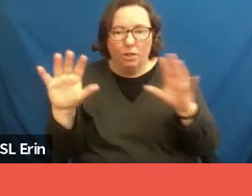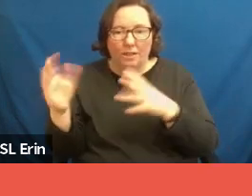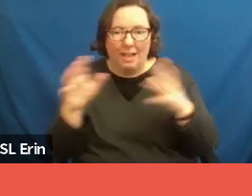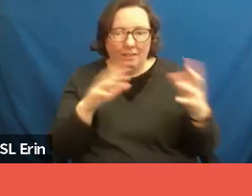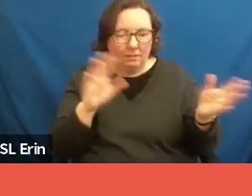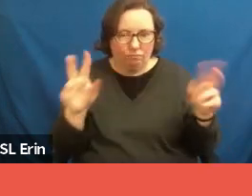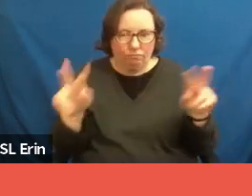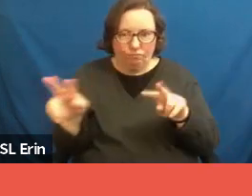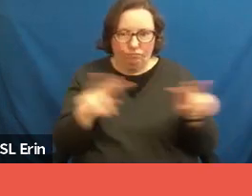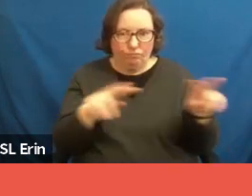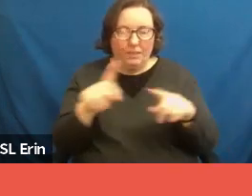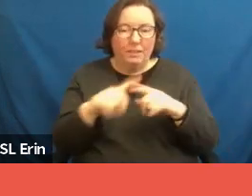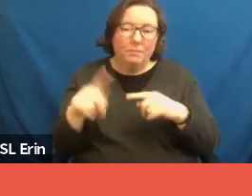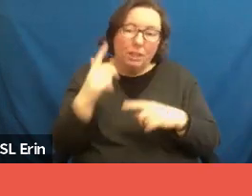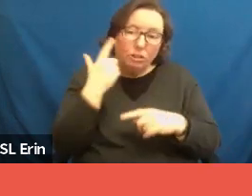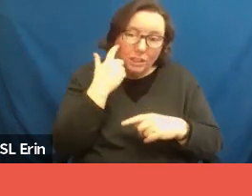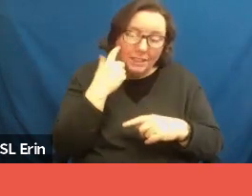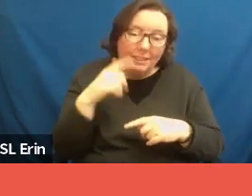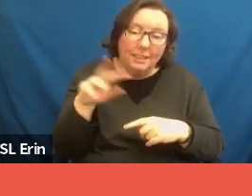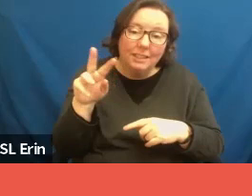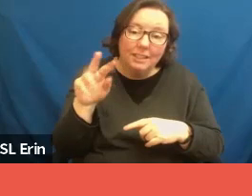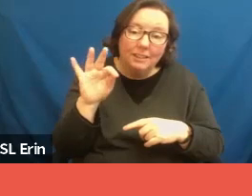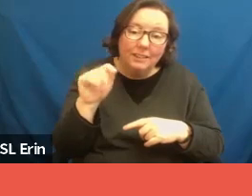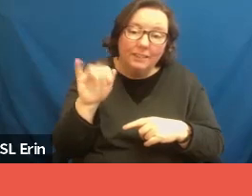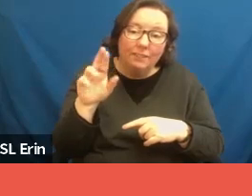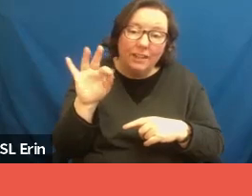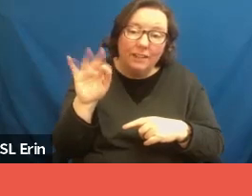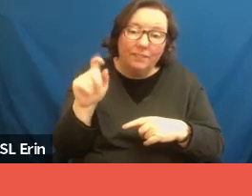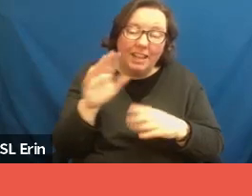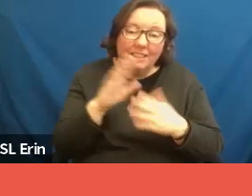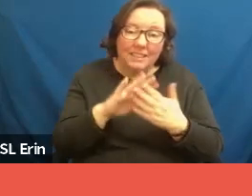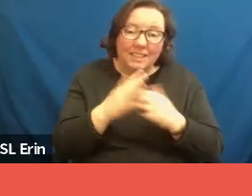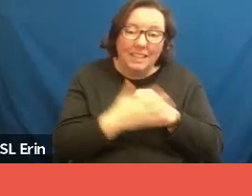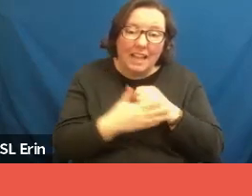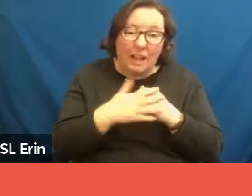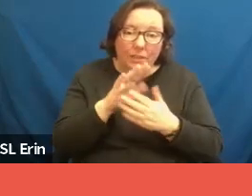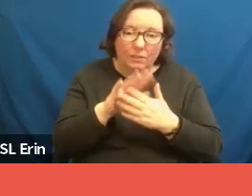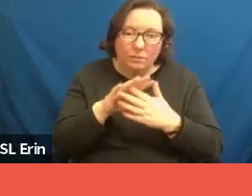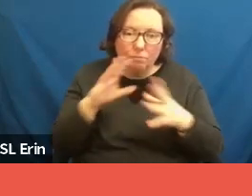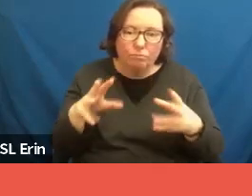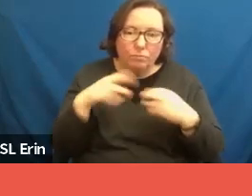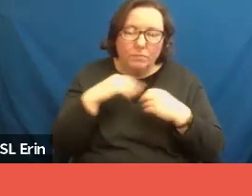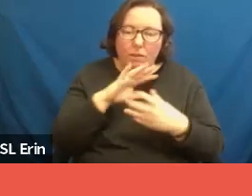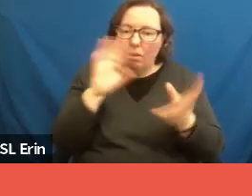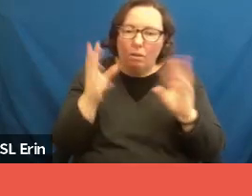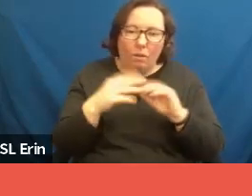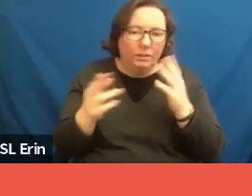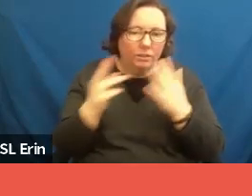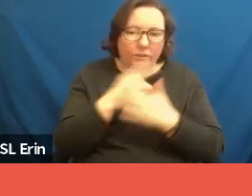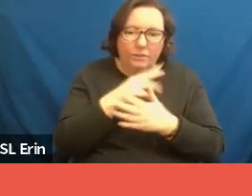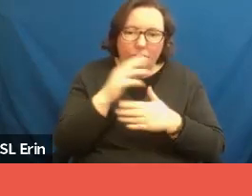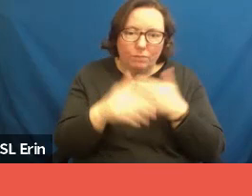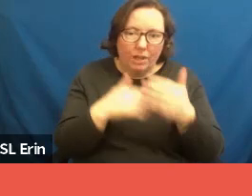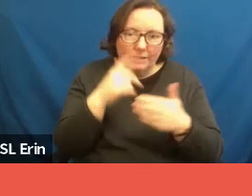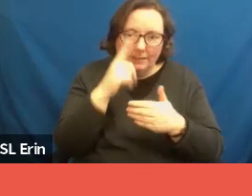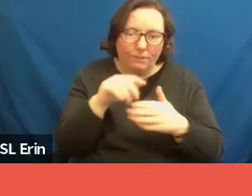recently, the Fairfax County School Board in December of last year adopted a holistic review process for their admissions